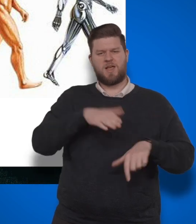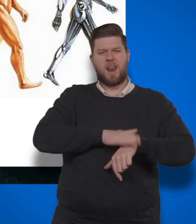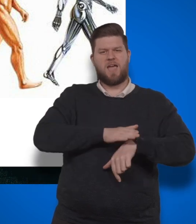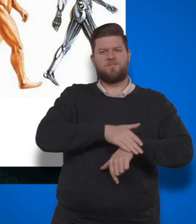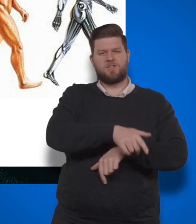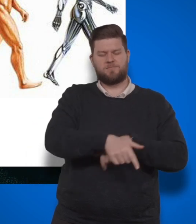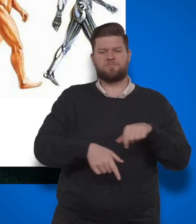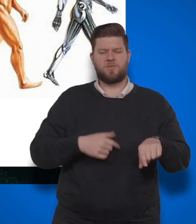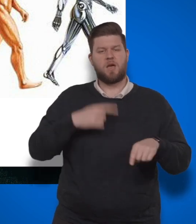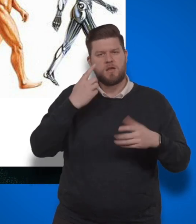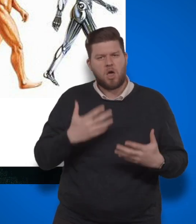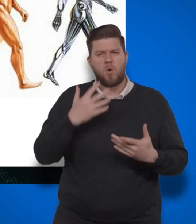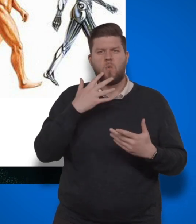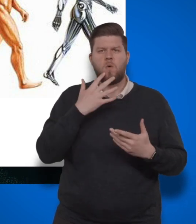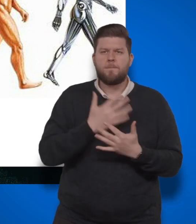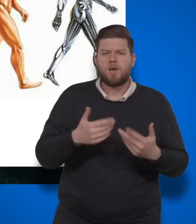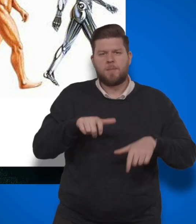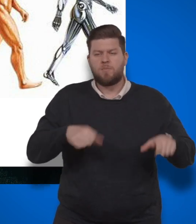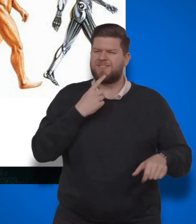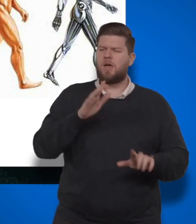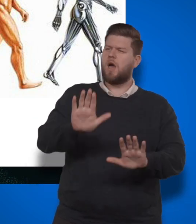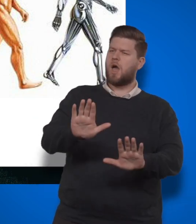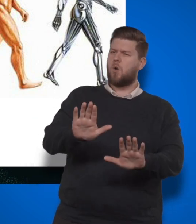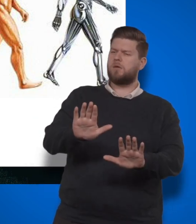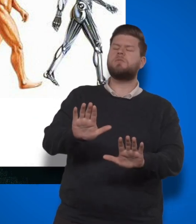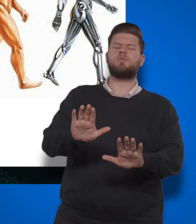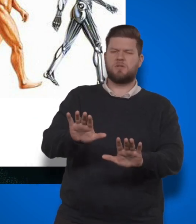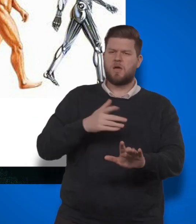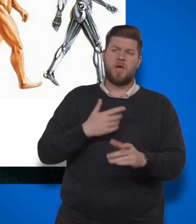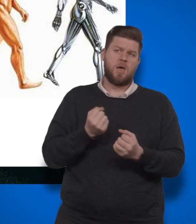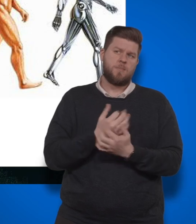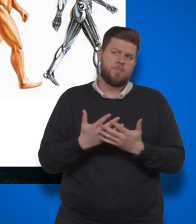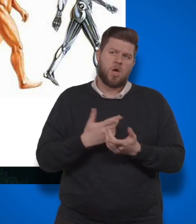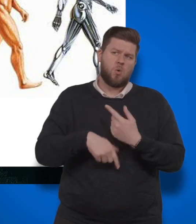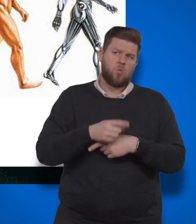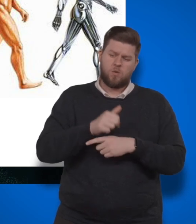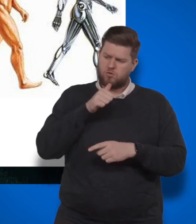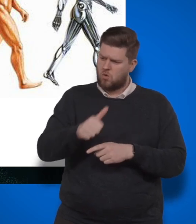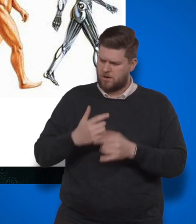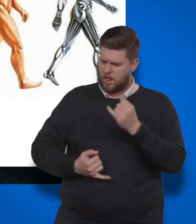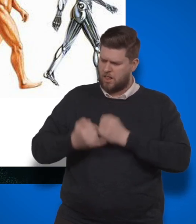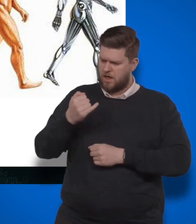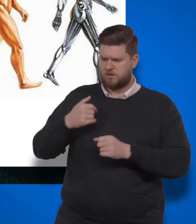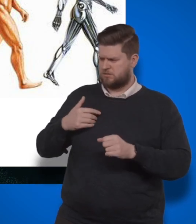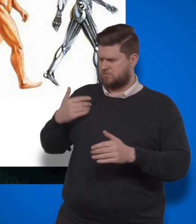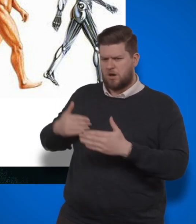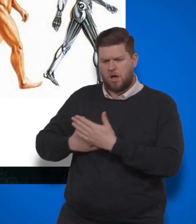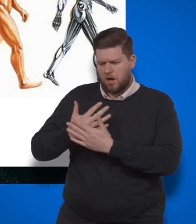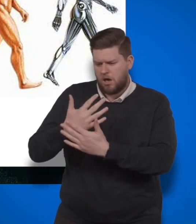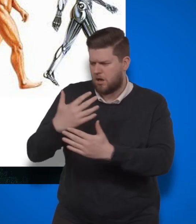increasingly saying, hang on a minute, maybe we are not the end point of evolution. Maybe it's all